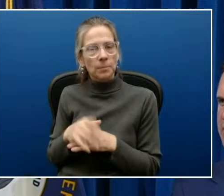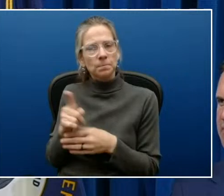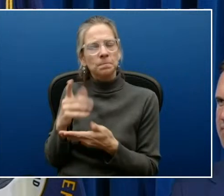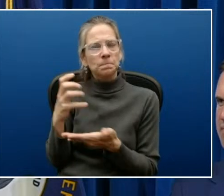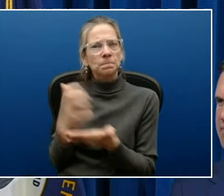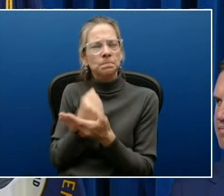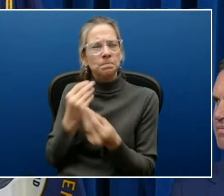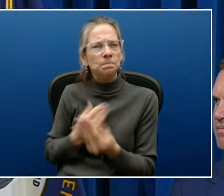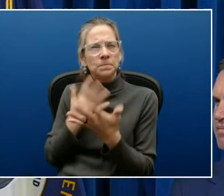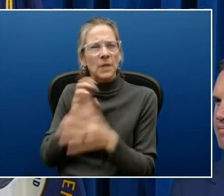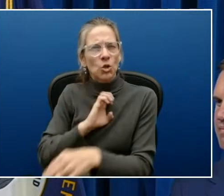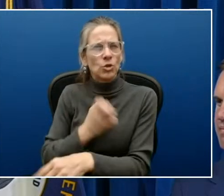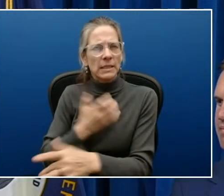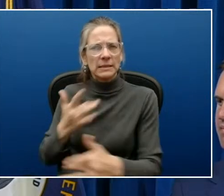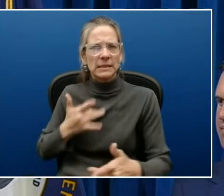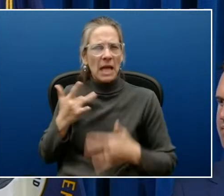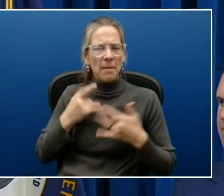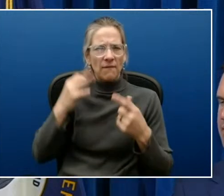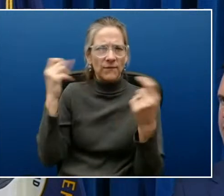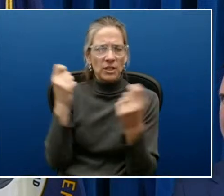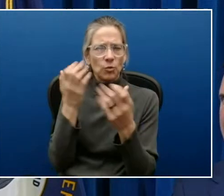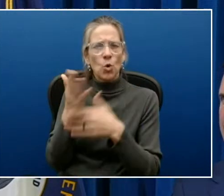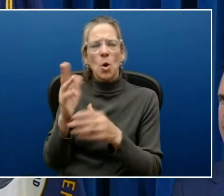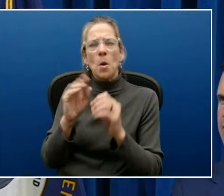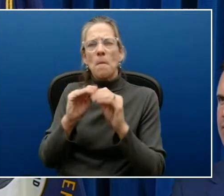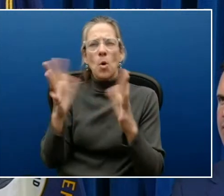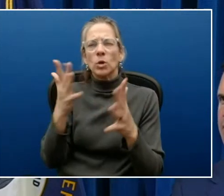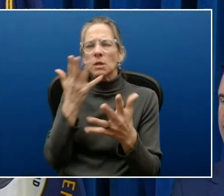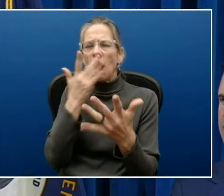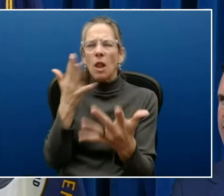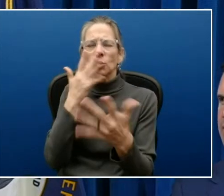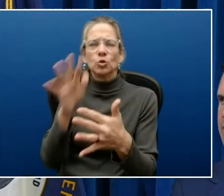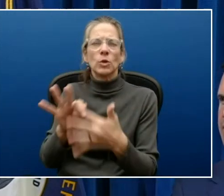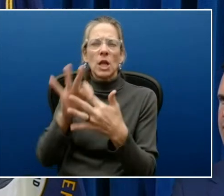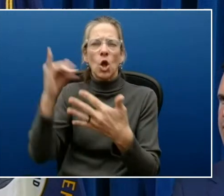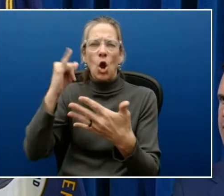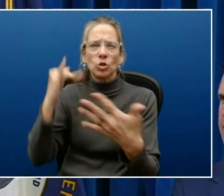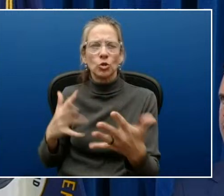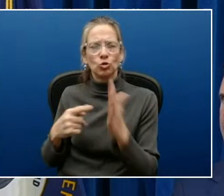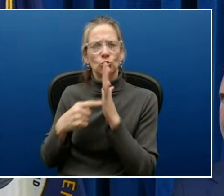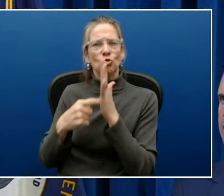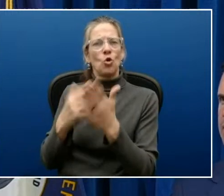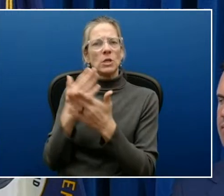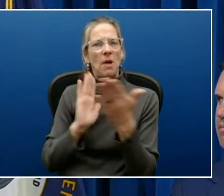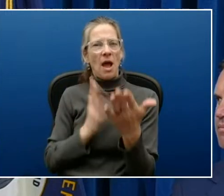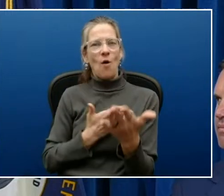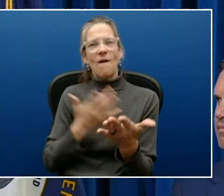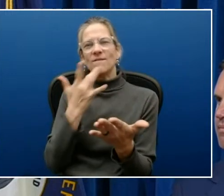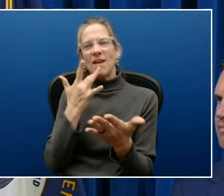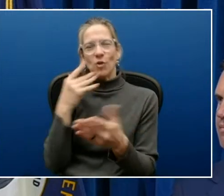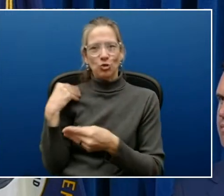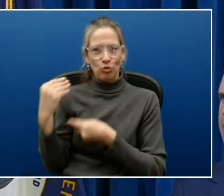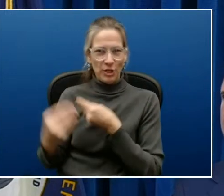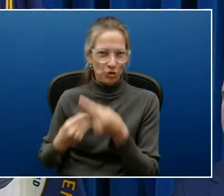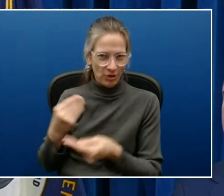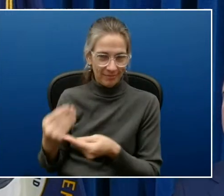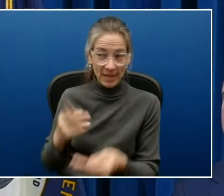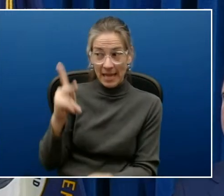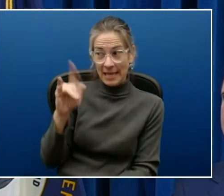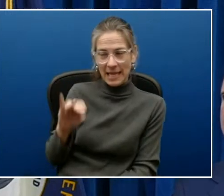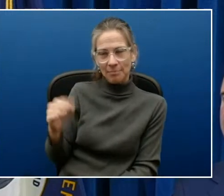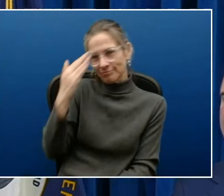energy and excitement of the festival through bold colors, unique artistry, and showcases some of our favorite traditions. Kim is known for her